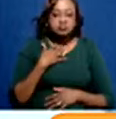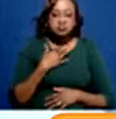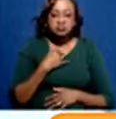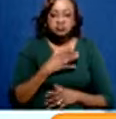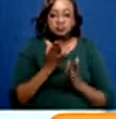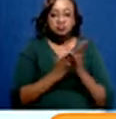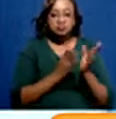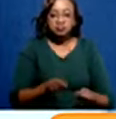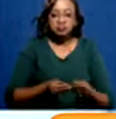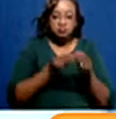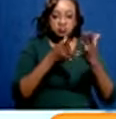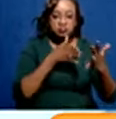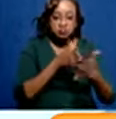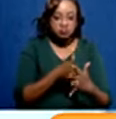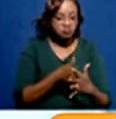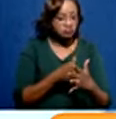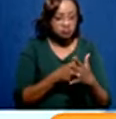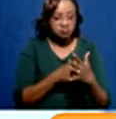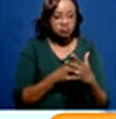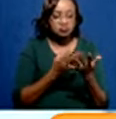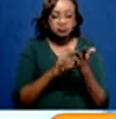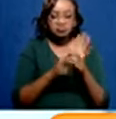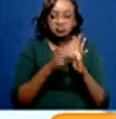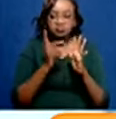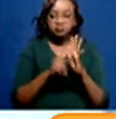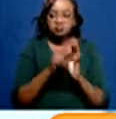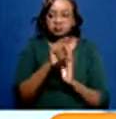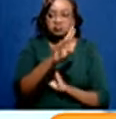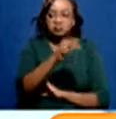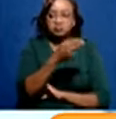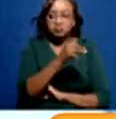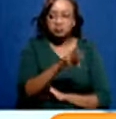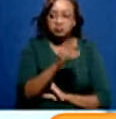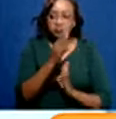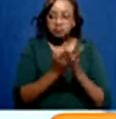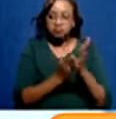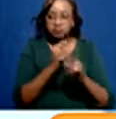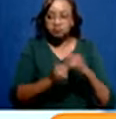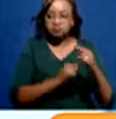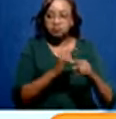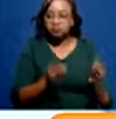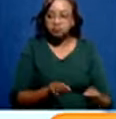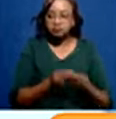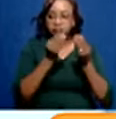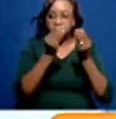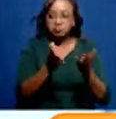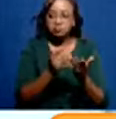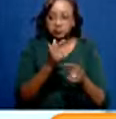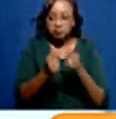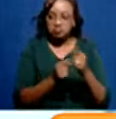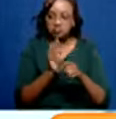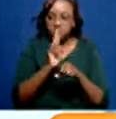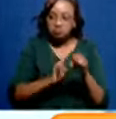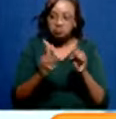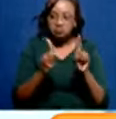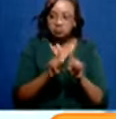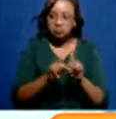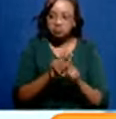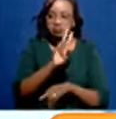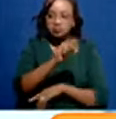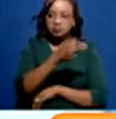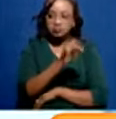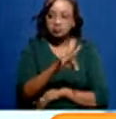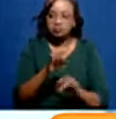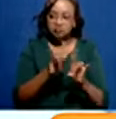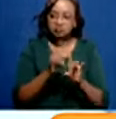interfere with service provision. So at the end of the day, the NHIF infrastructure is what is still in place. So service is continuing. It's continuing using that same process as